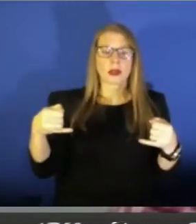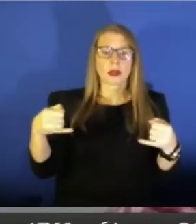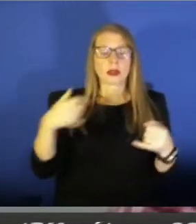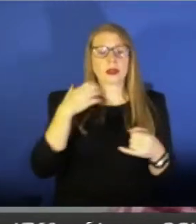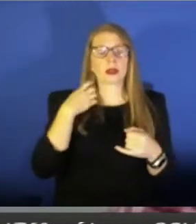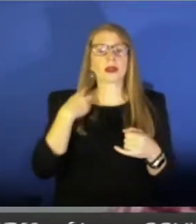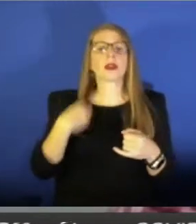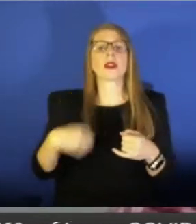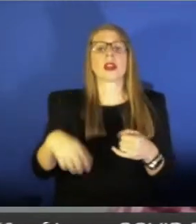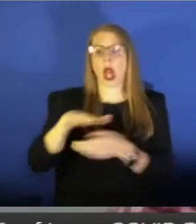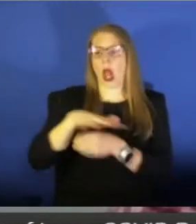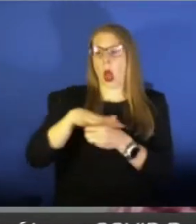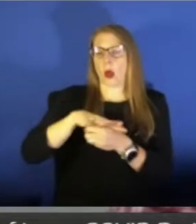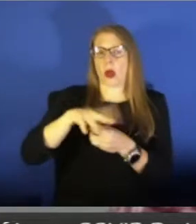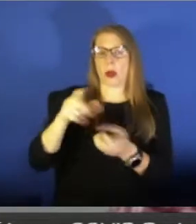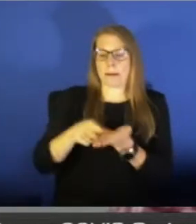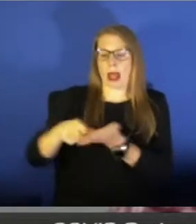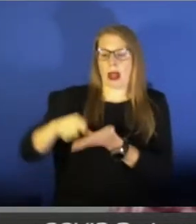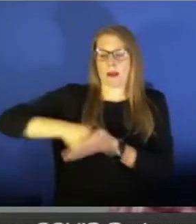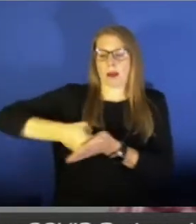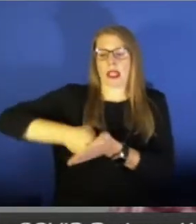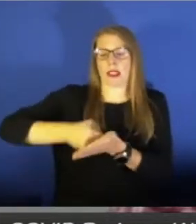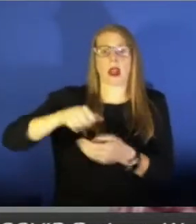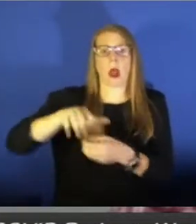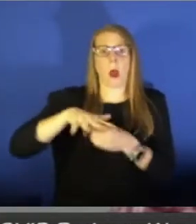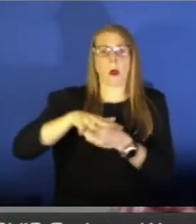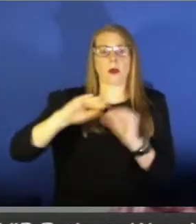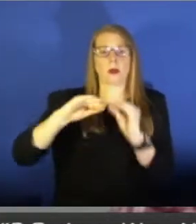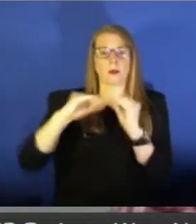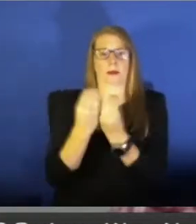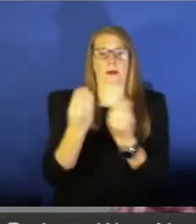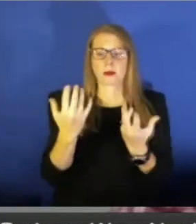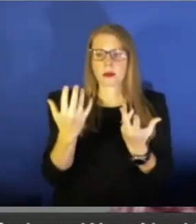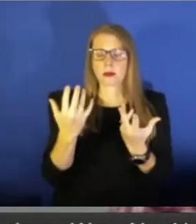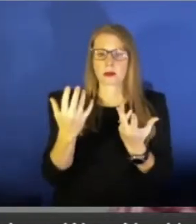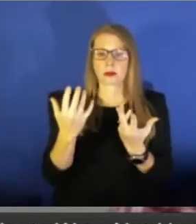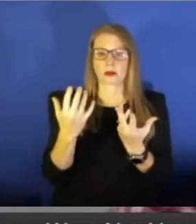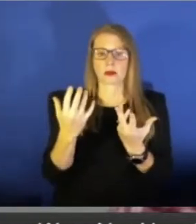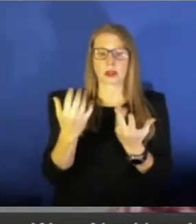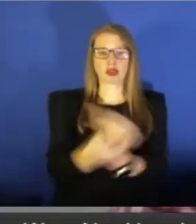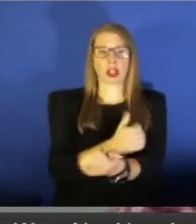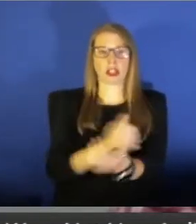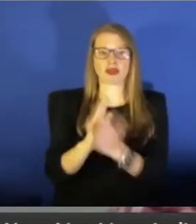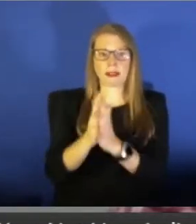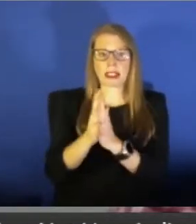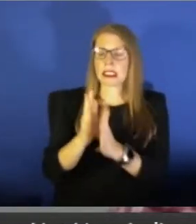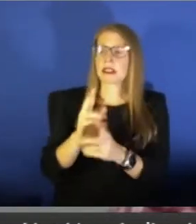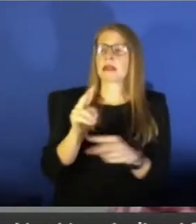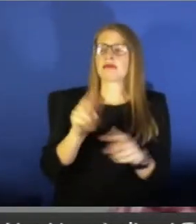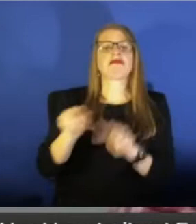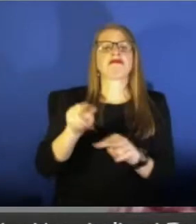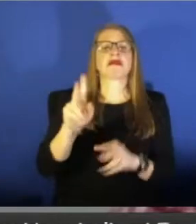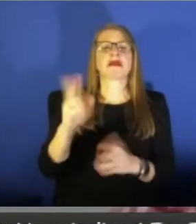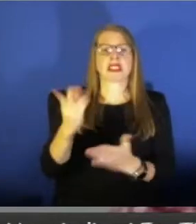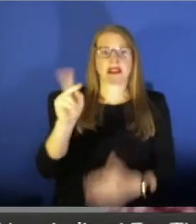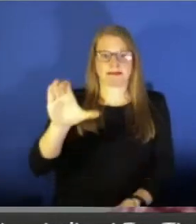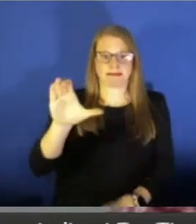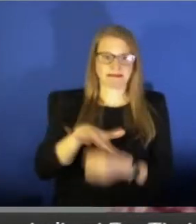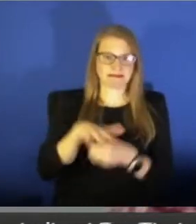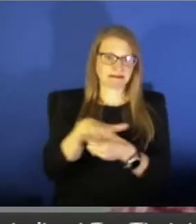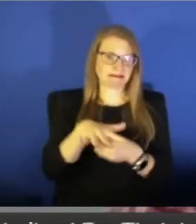our kids, not about their health. It, What is fentanyl? Explain to people if they're not familiar exactly. We know it's a bad drug,